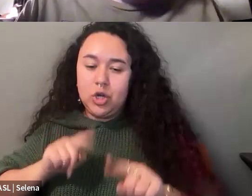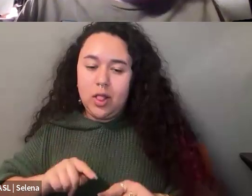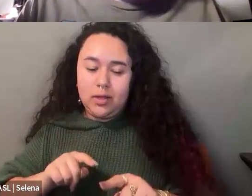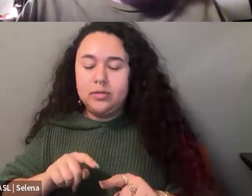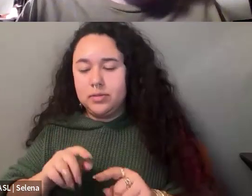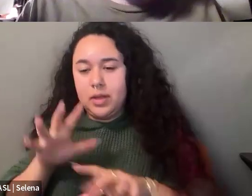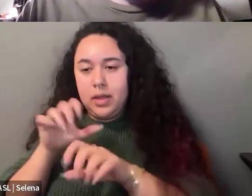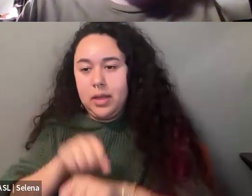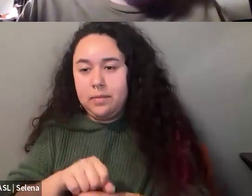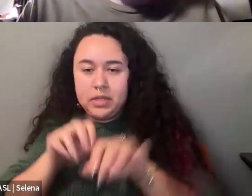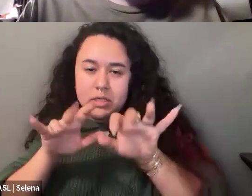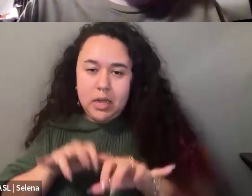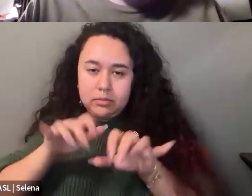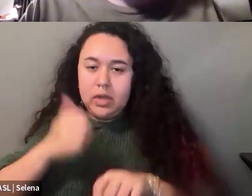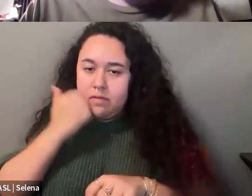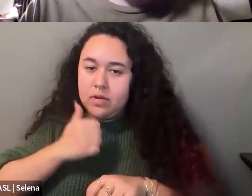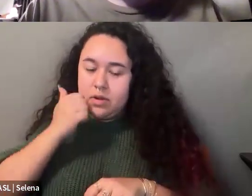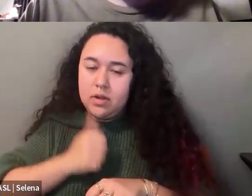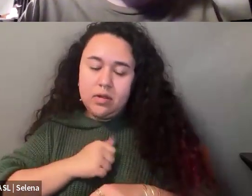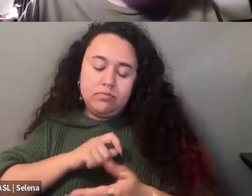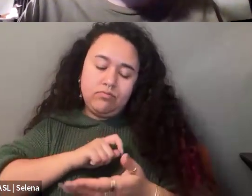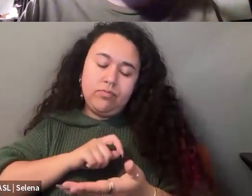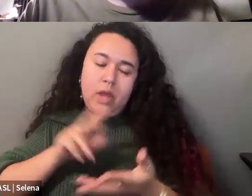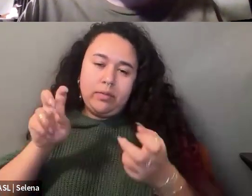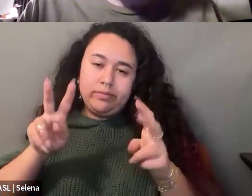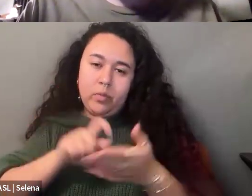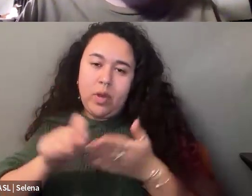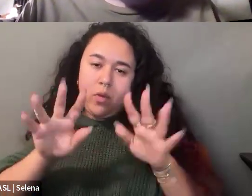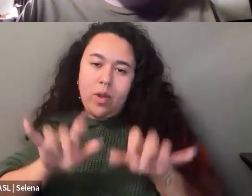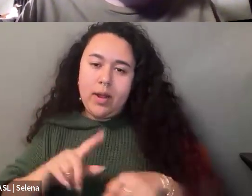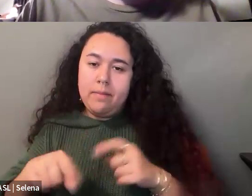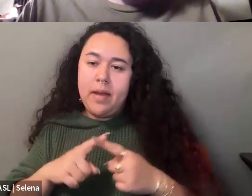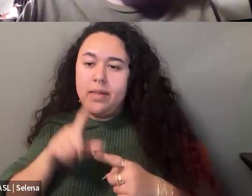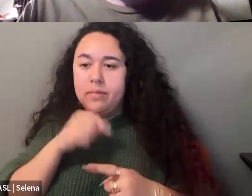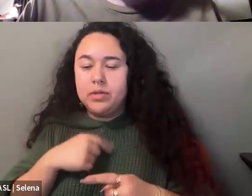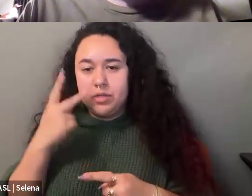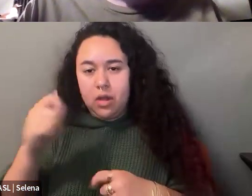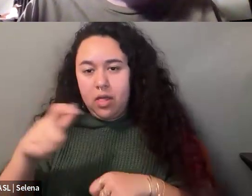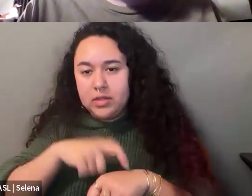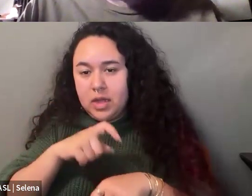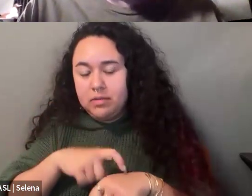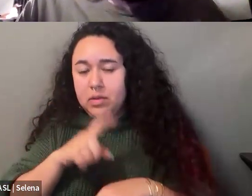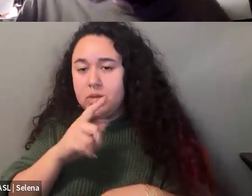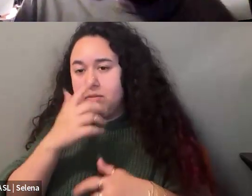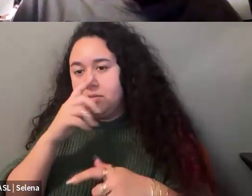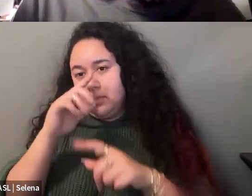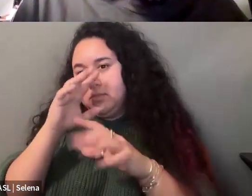habit, and I just found myself writing about the birds all the time because that's just what really intrigued